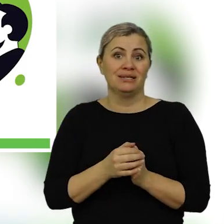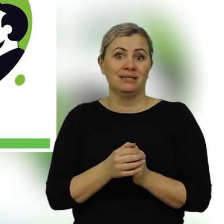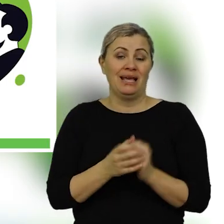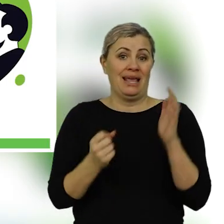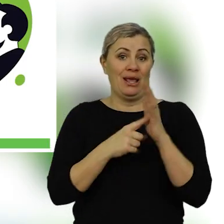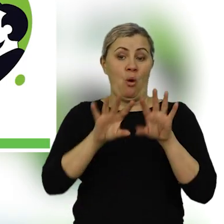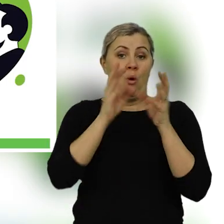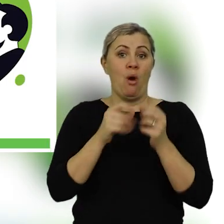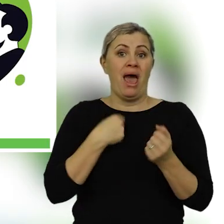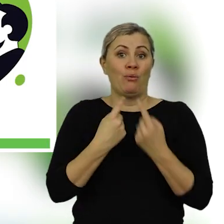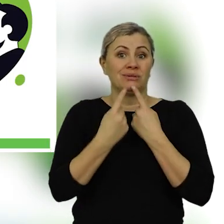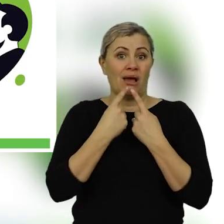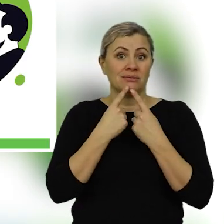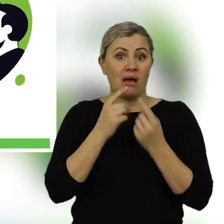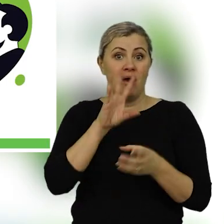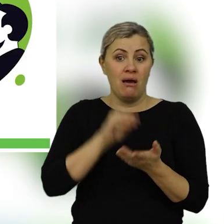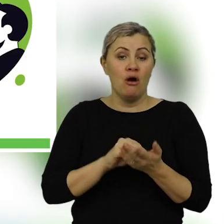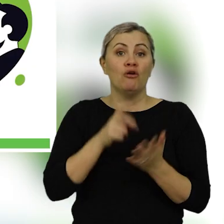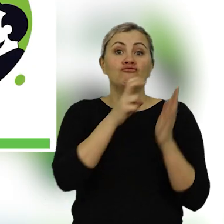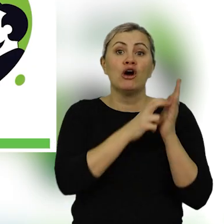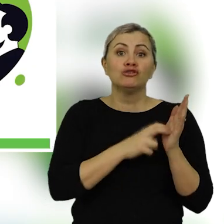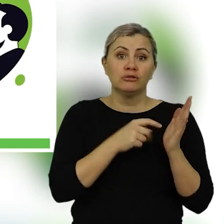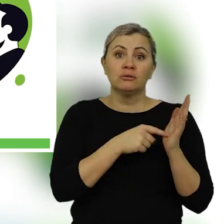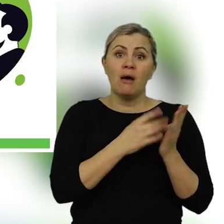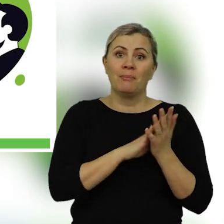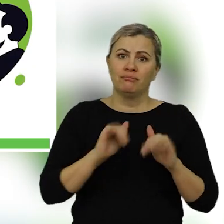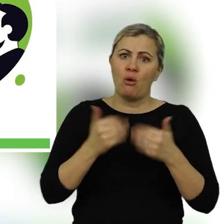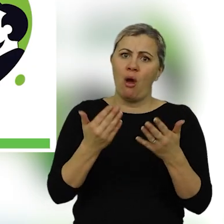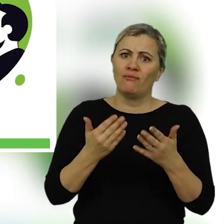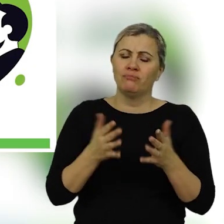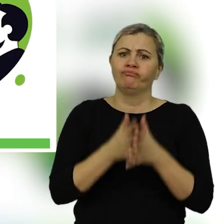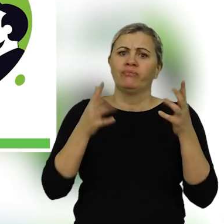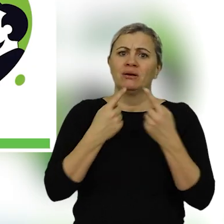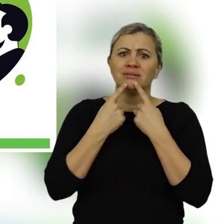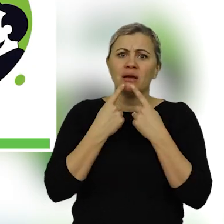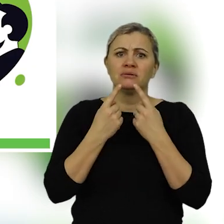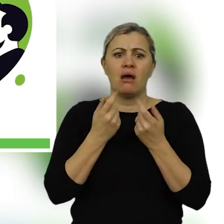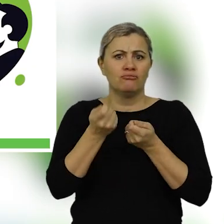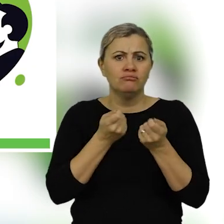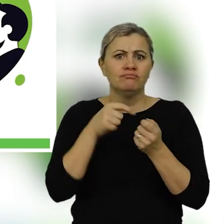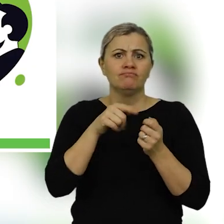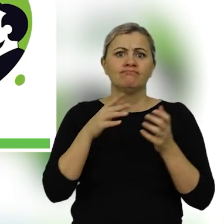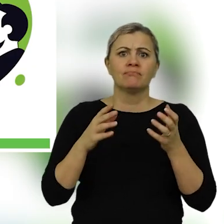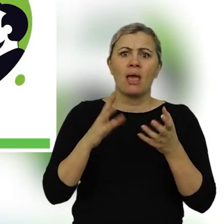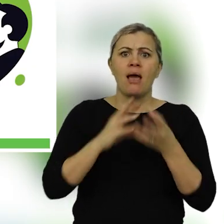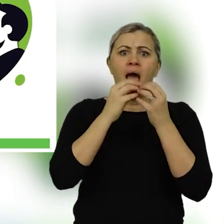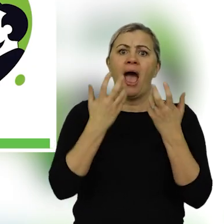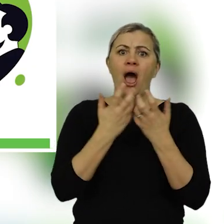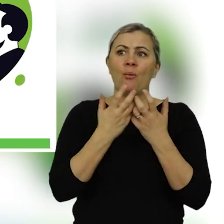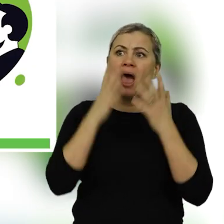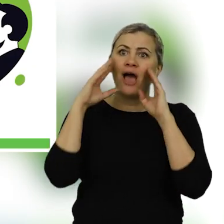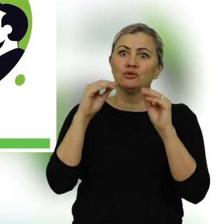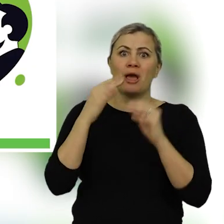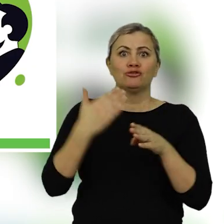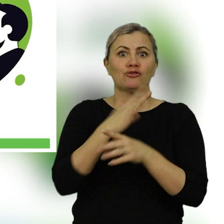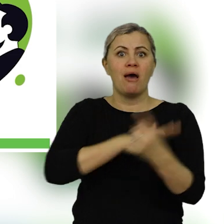our data. The Register offers a tremendous amount of data and intelligence regarding the makeup of the education workforce in Wales, placing us